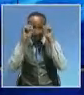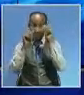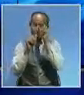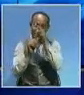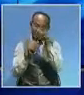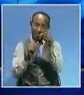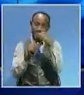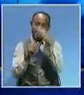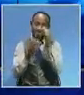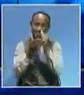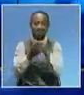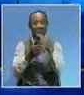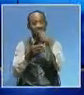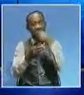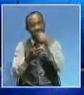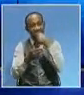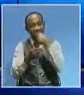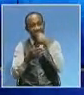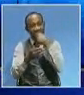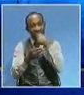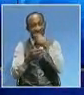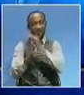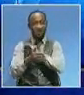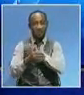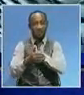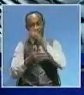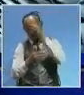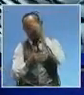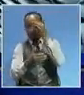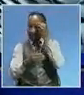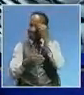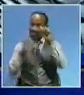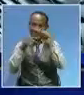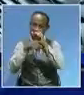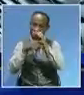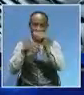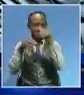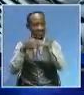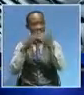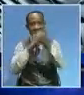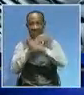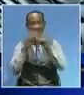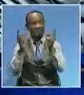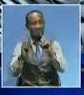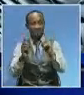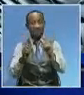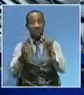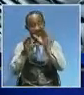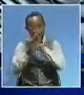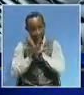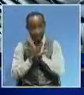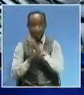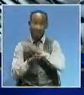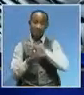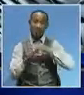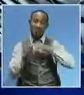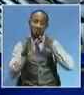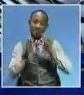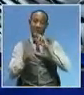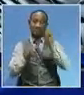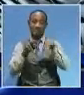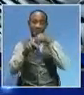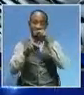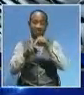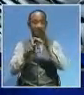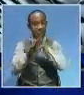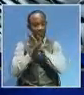says gay and lesbian practices cannot be condoned in the country because Zambia is a Christian nation. The president says Zambia